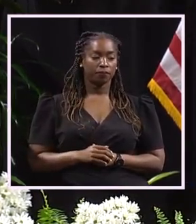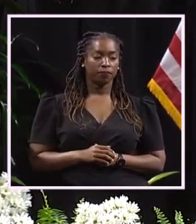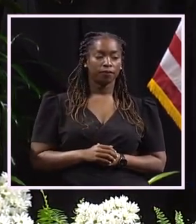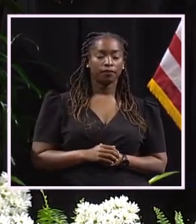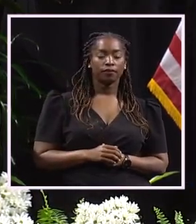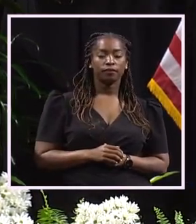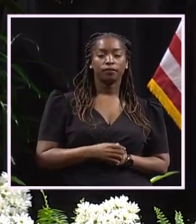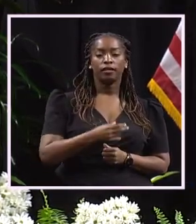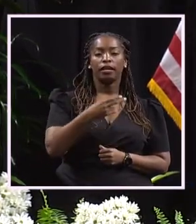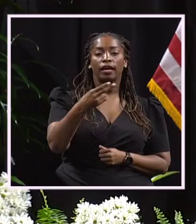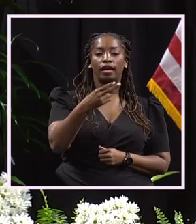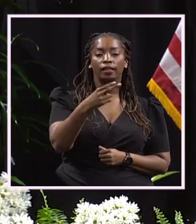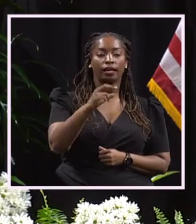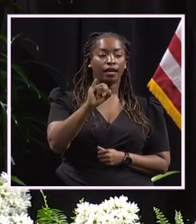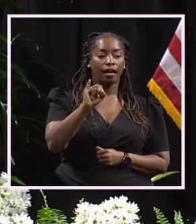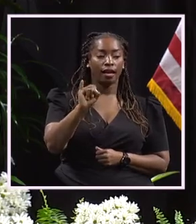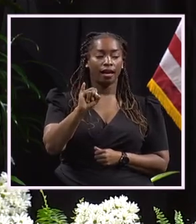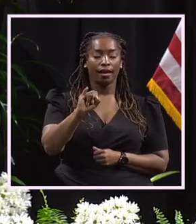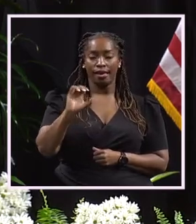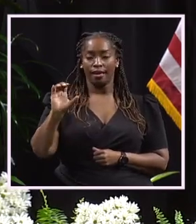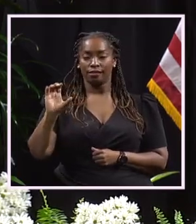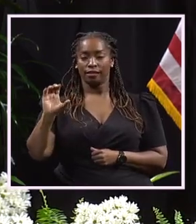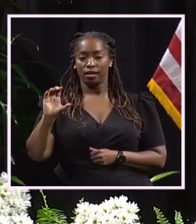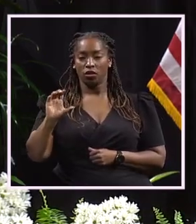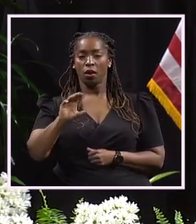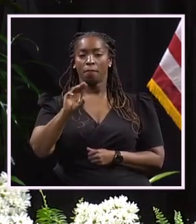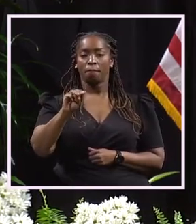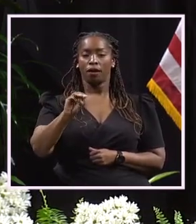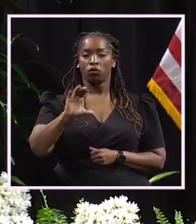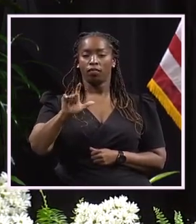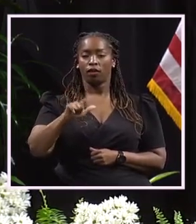Kaylee I. Castaneda, magna cum laude.